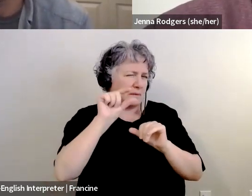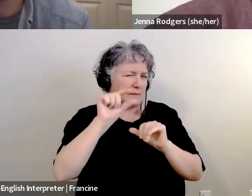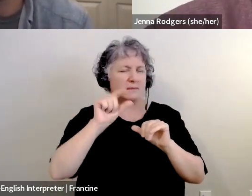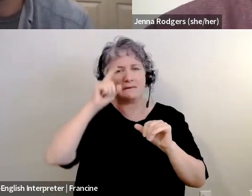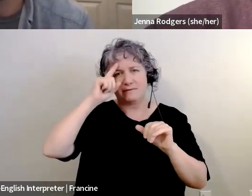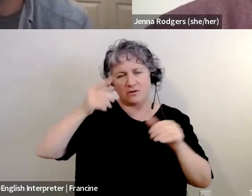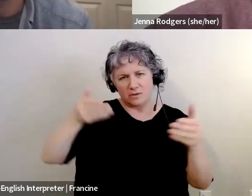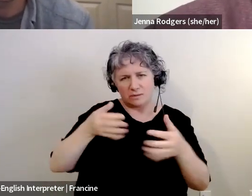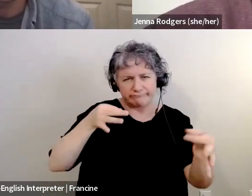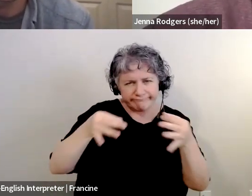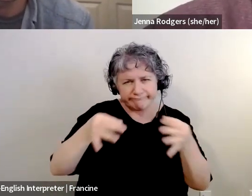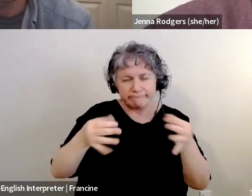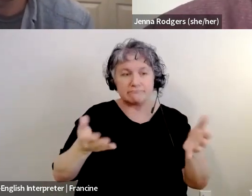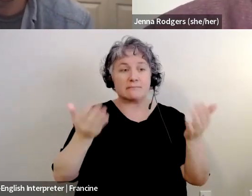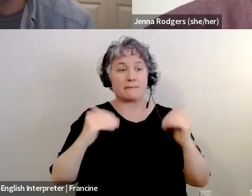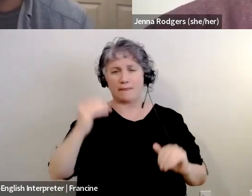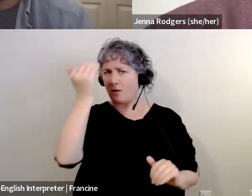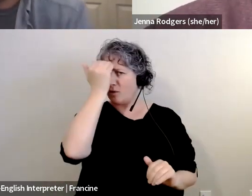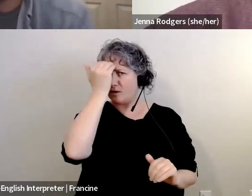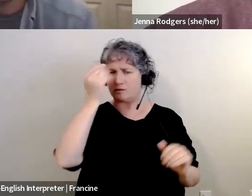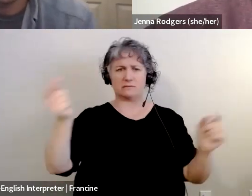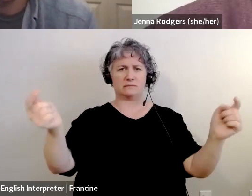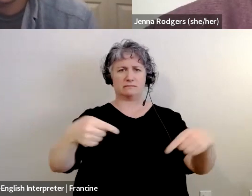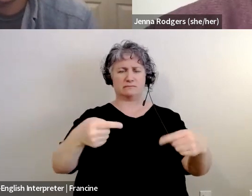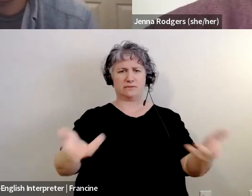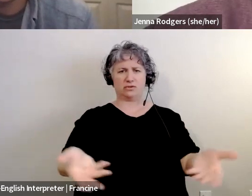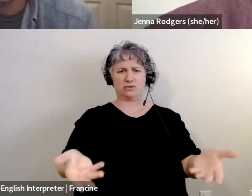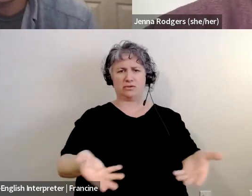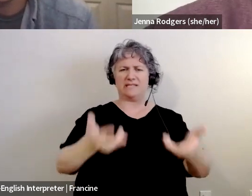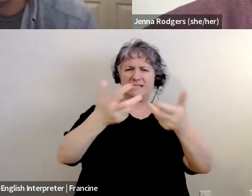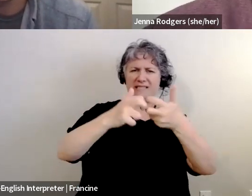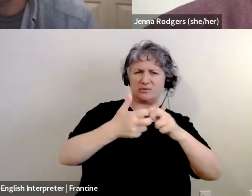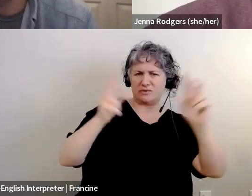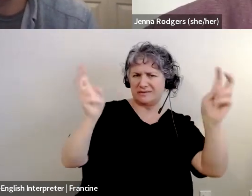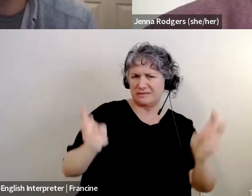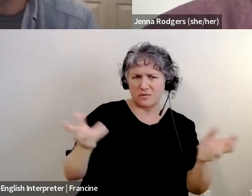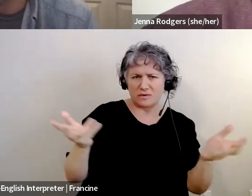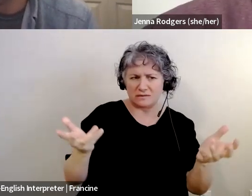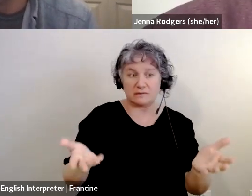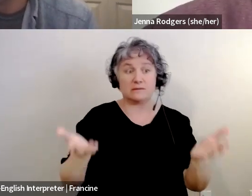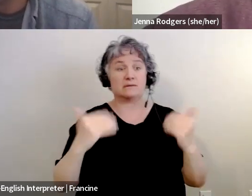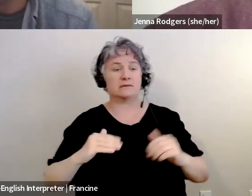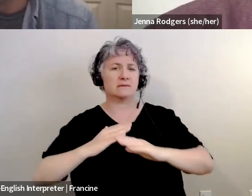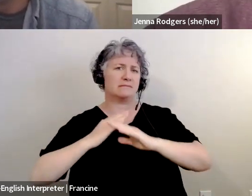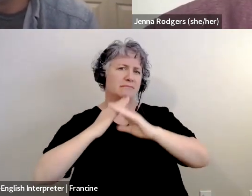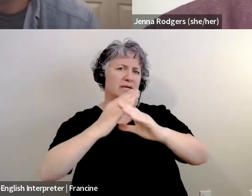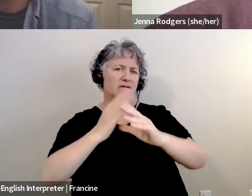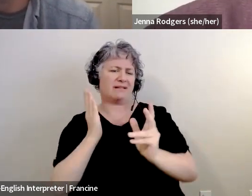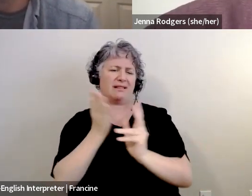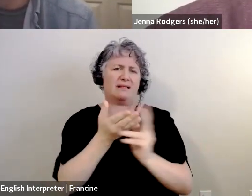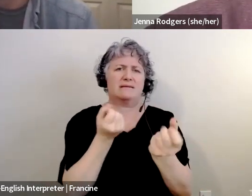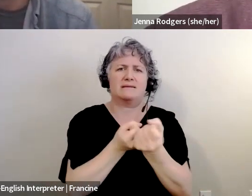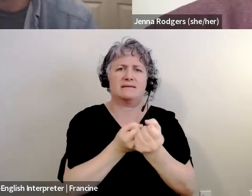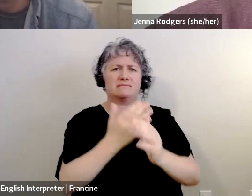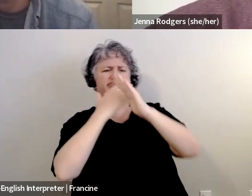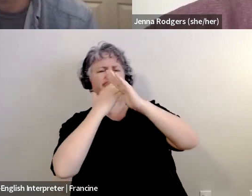move into awareness, talking about why we're here, what the issues are. Then we'll talk about barriers, what